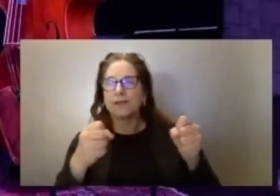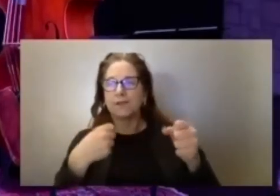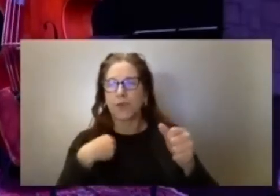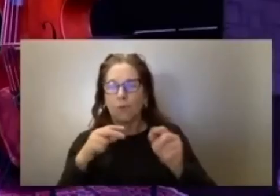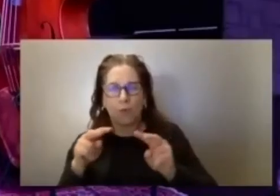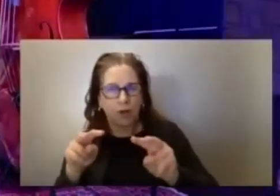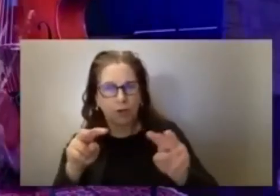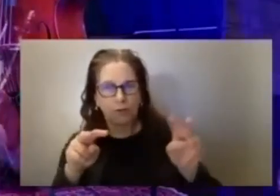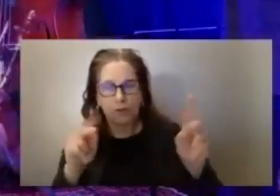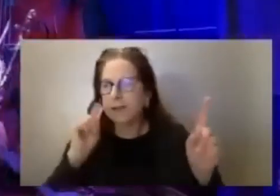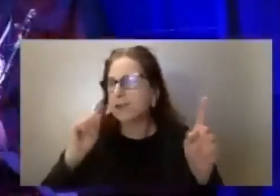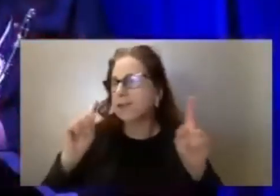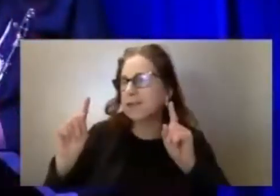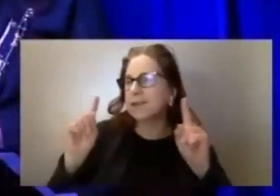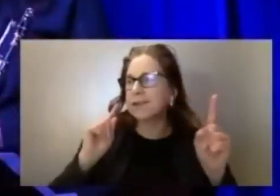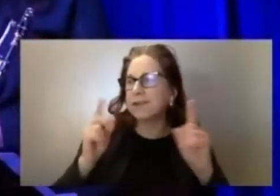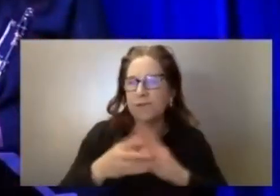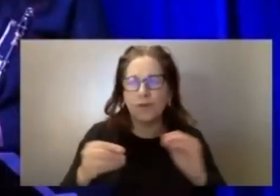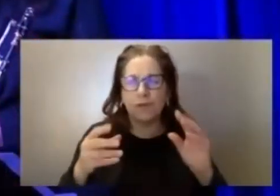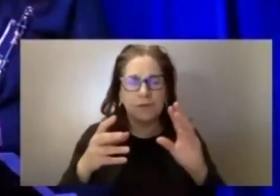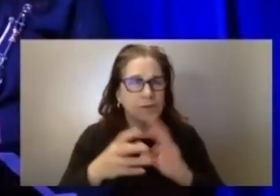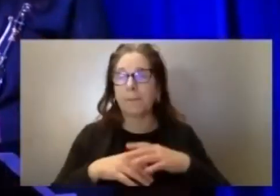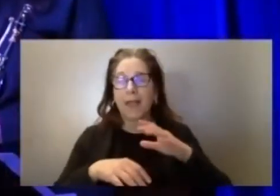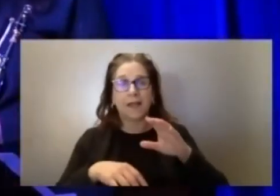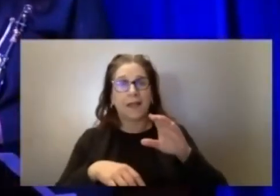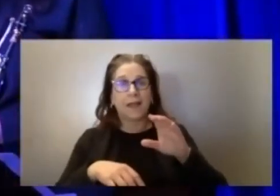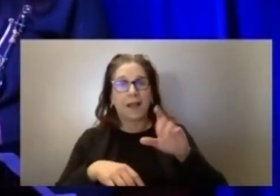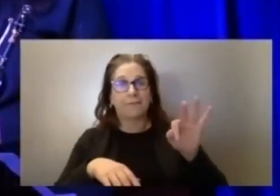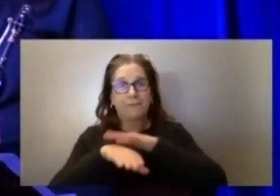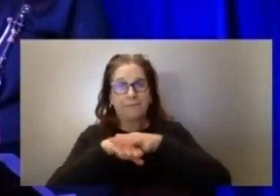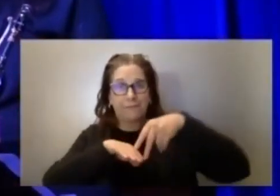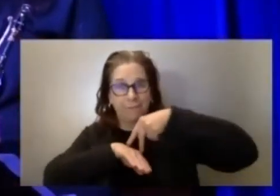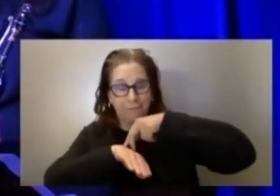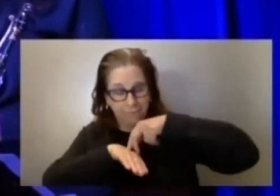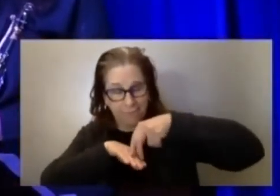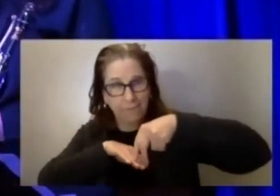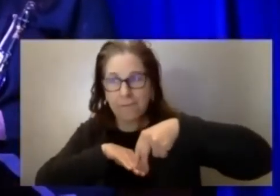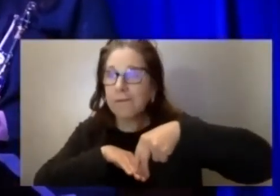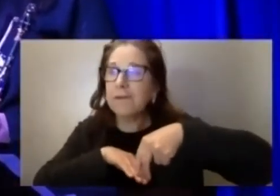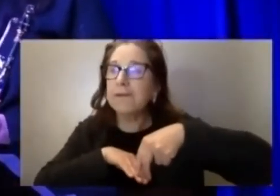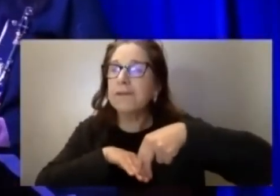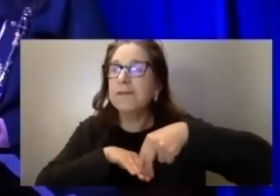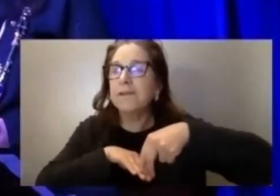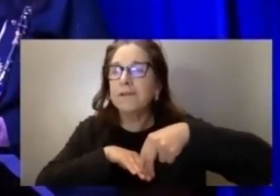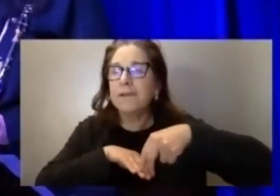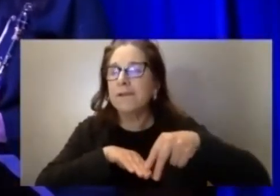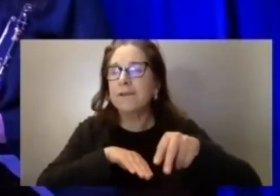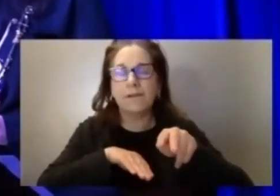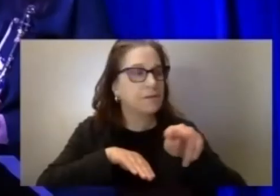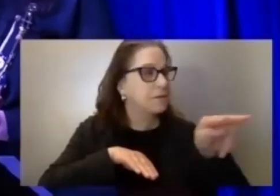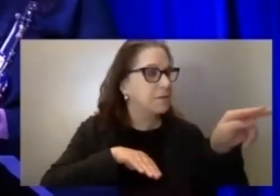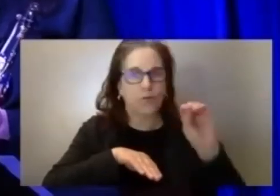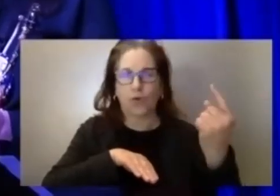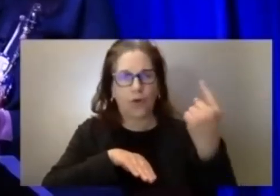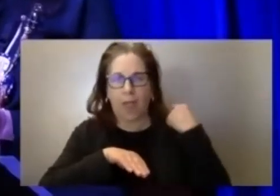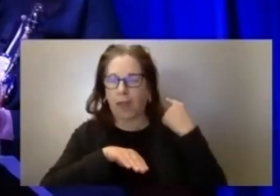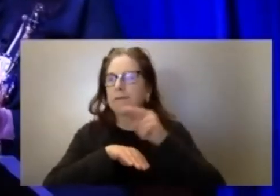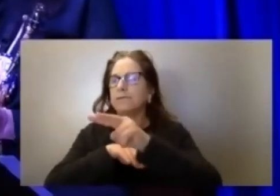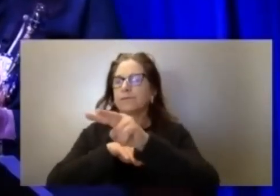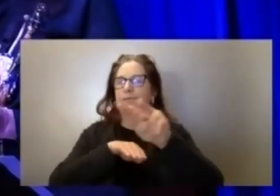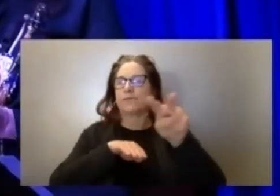what stories will nourish us. At this cliff edge of becoming, there will be no turning